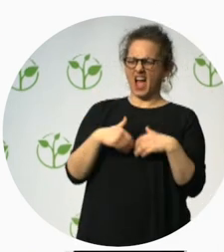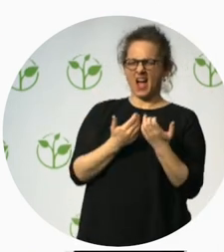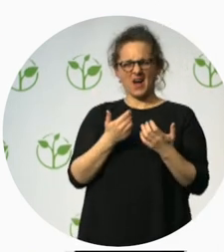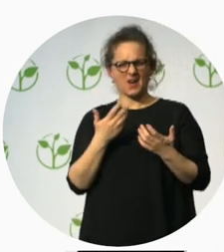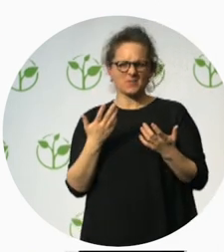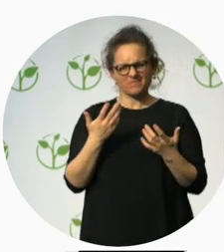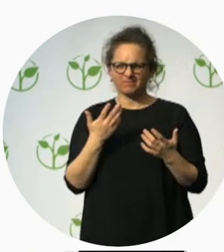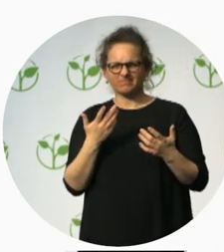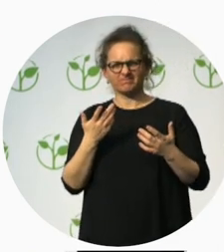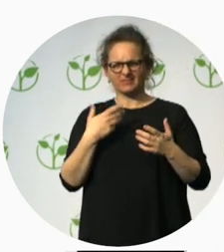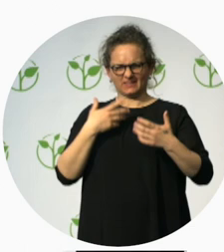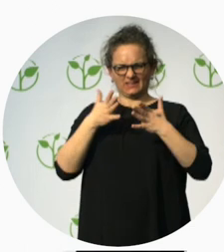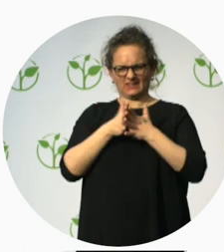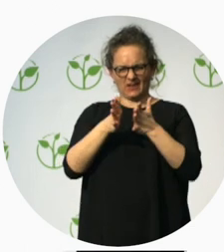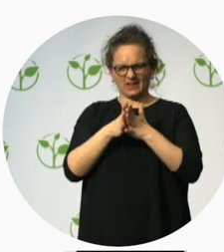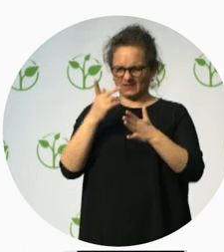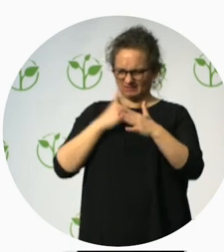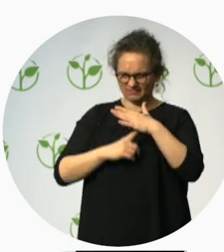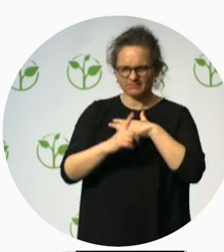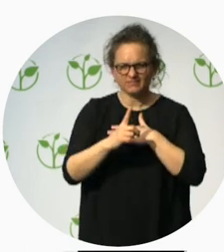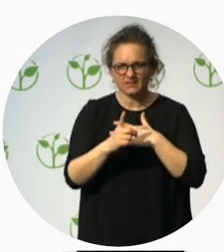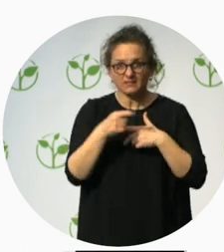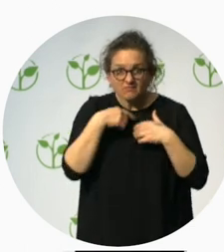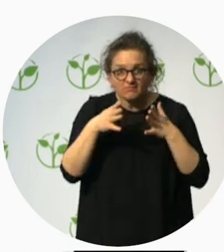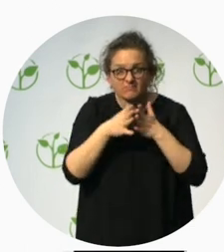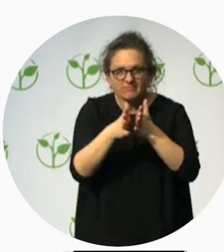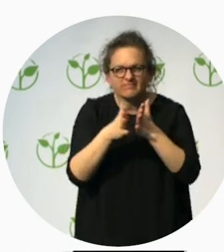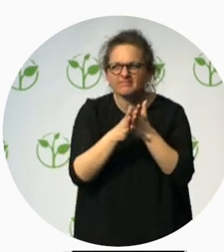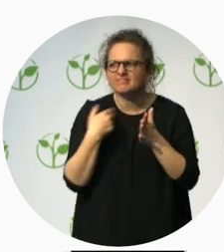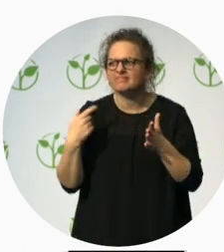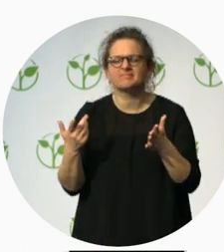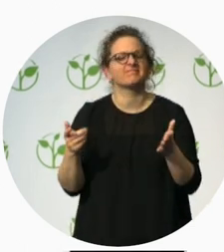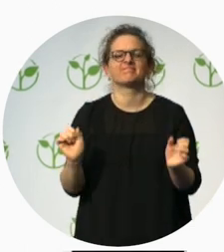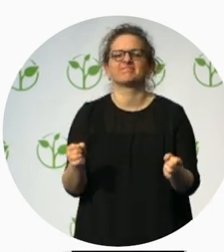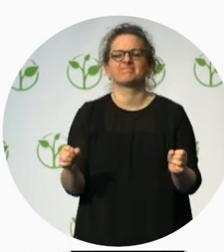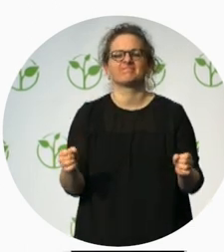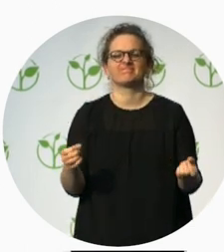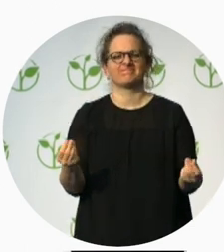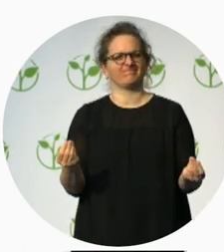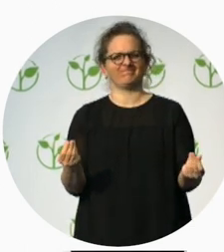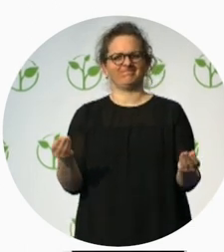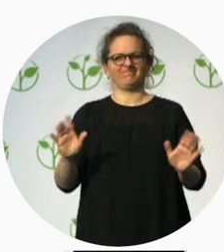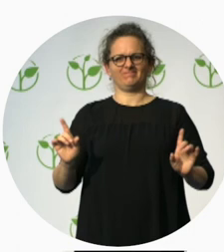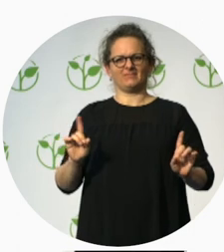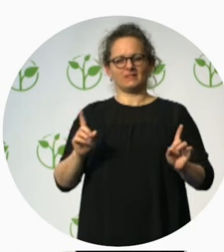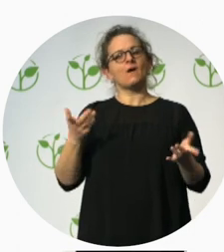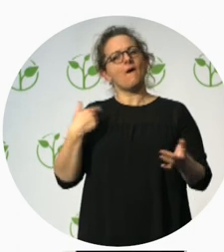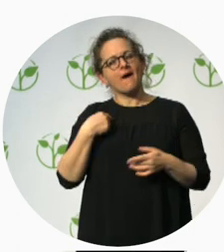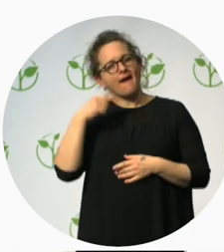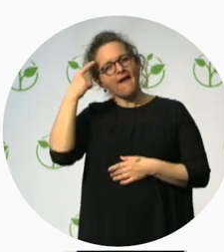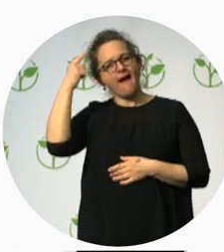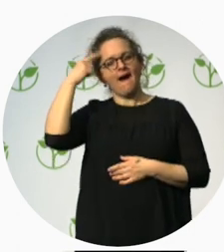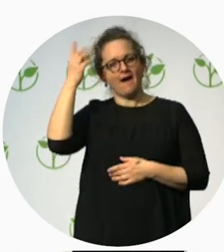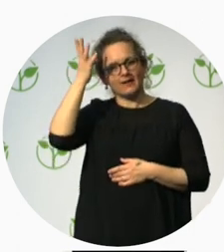But it's really about the imagination of what's possible. My mother was told that I would not be able to go to